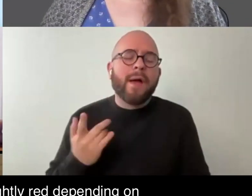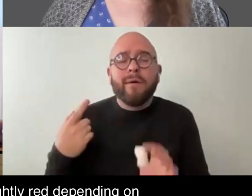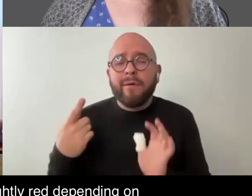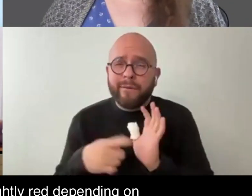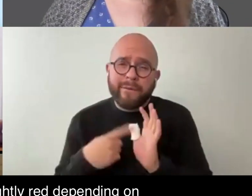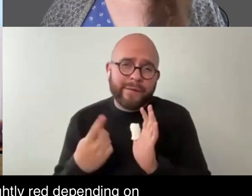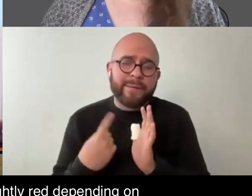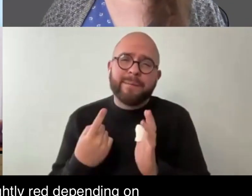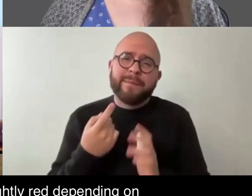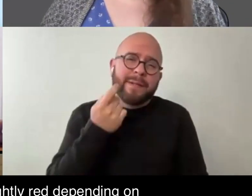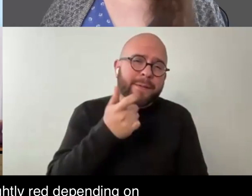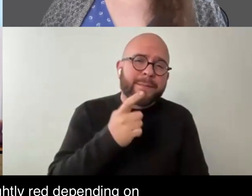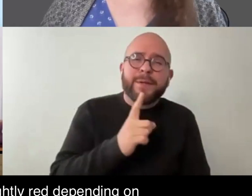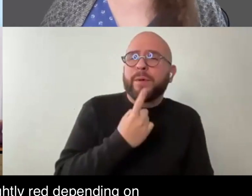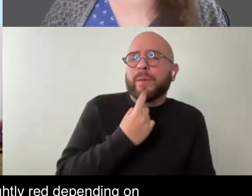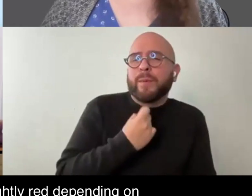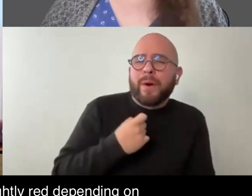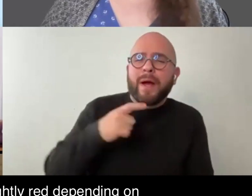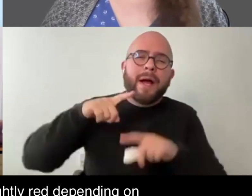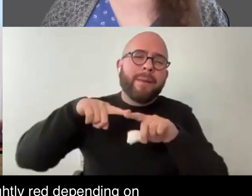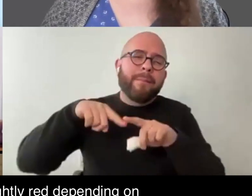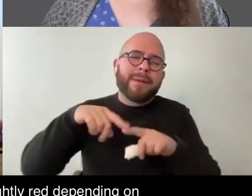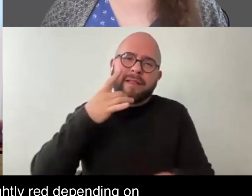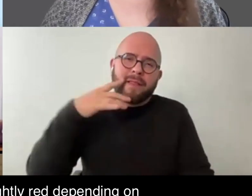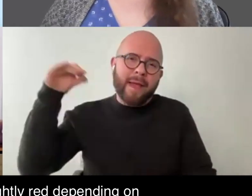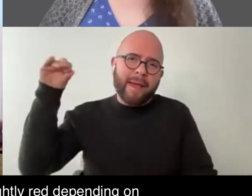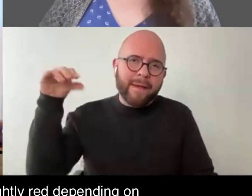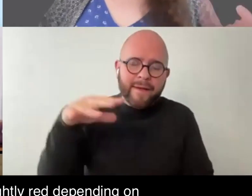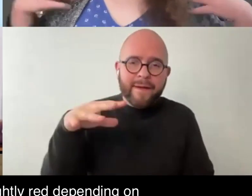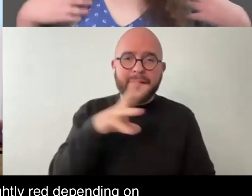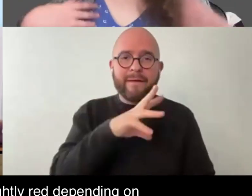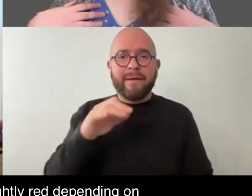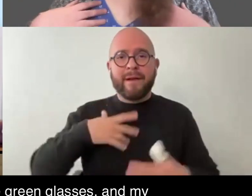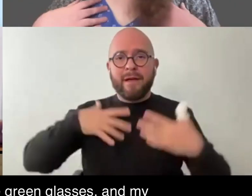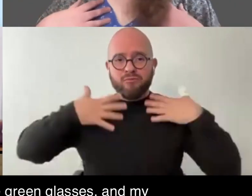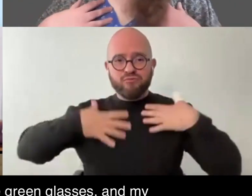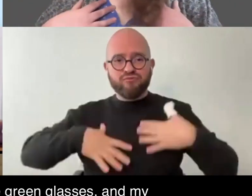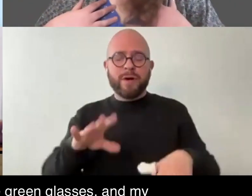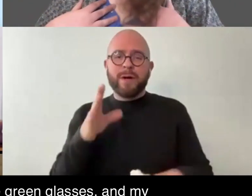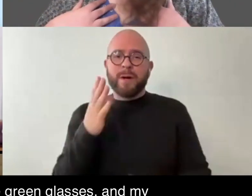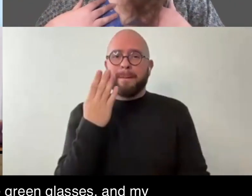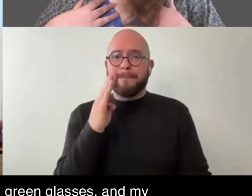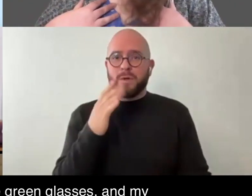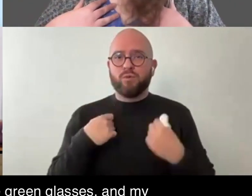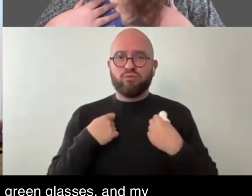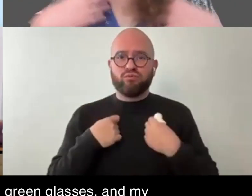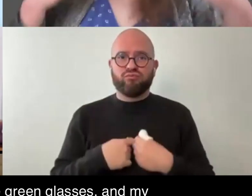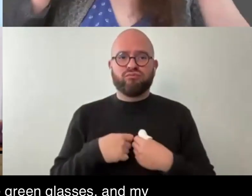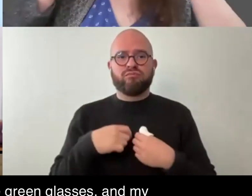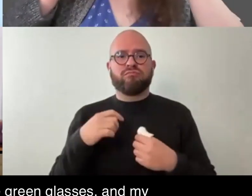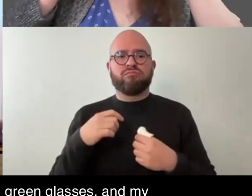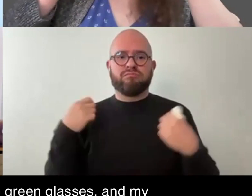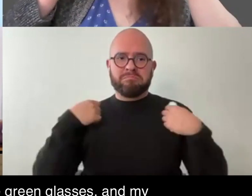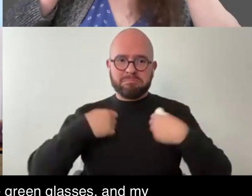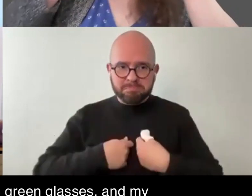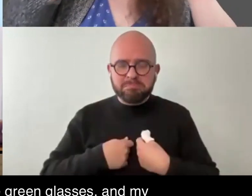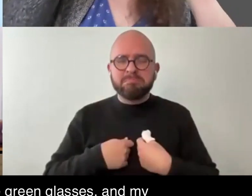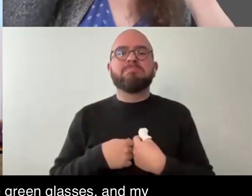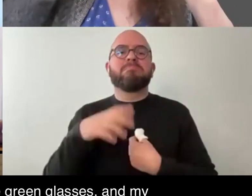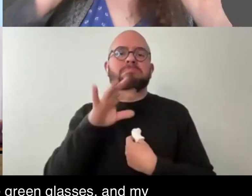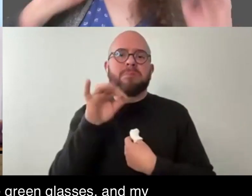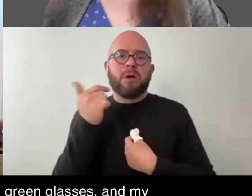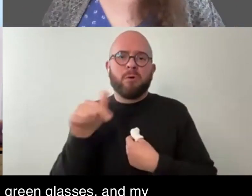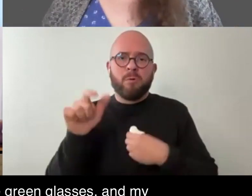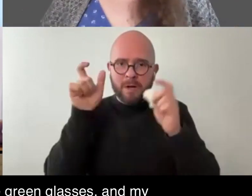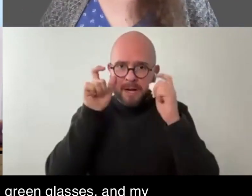slightly red depending on the lighting. And I'm wearing a blue sweater and blouse. and I have green glasses,